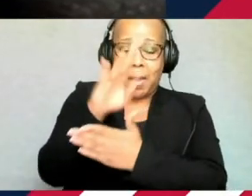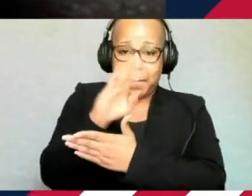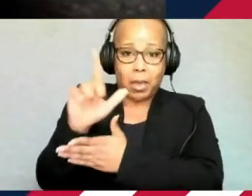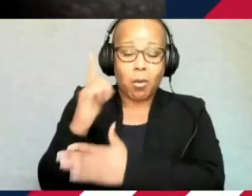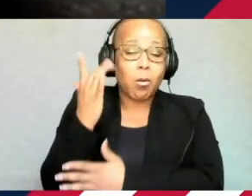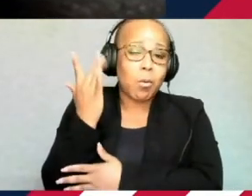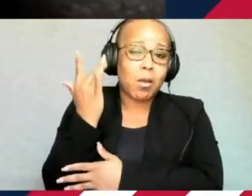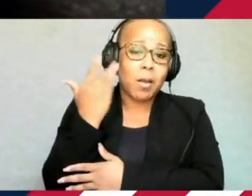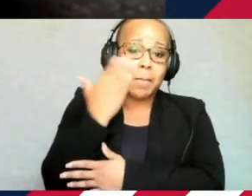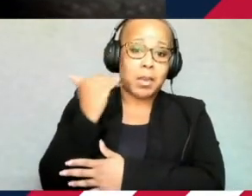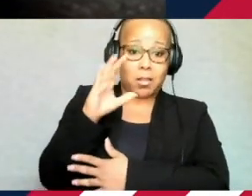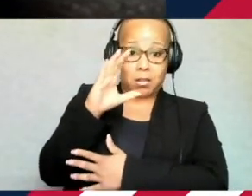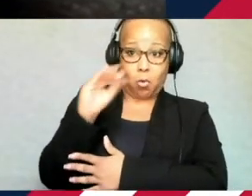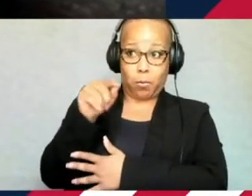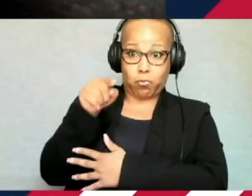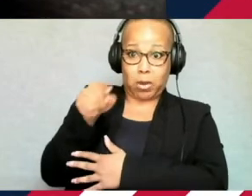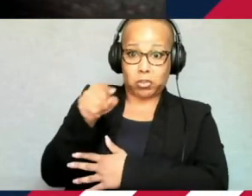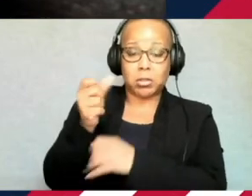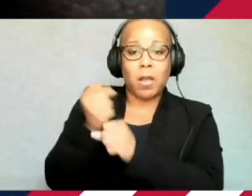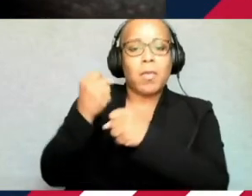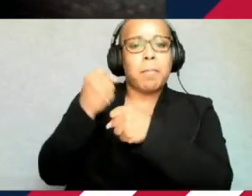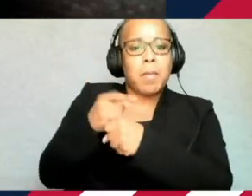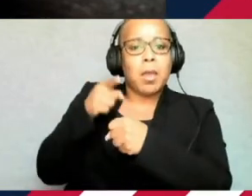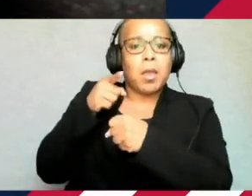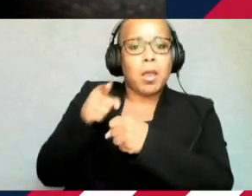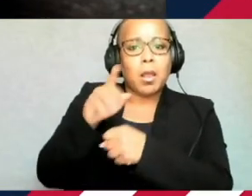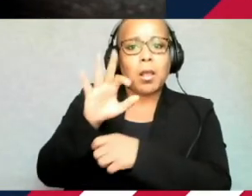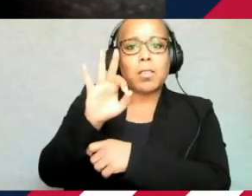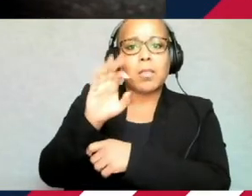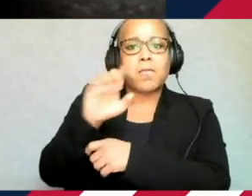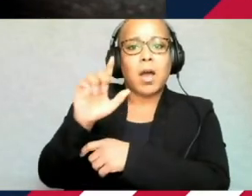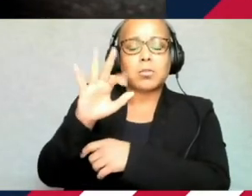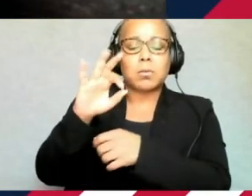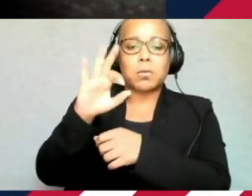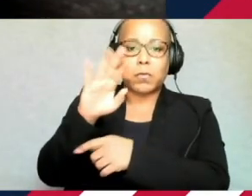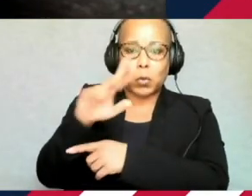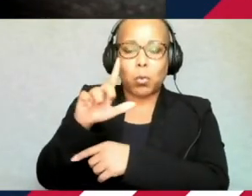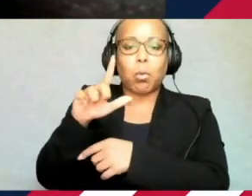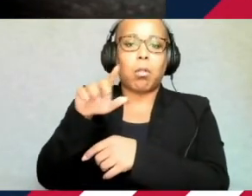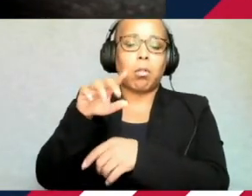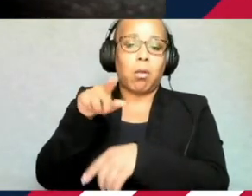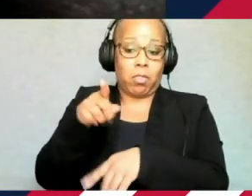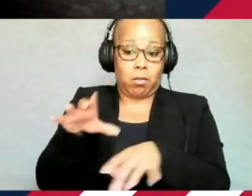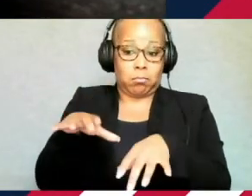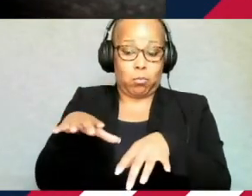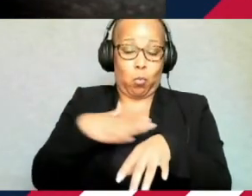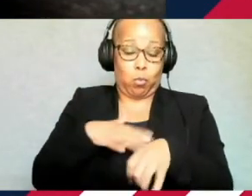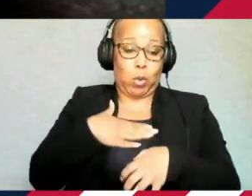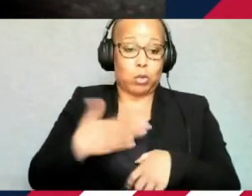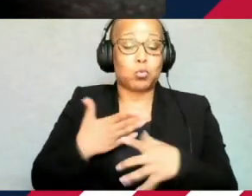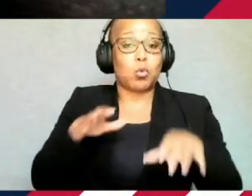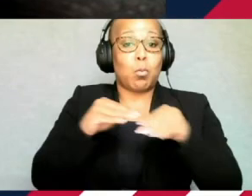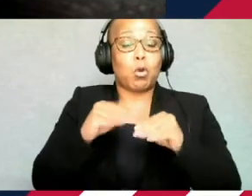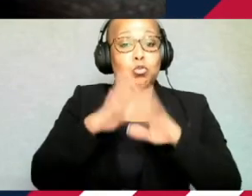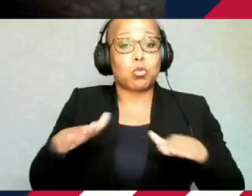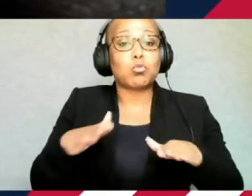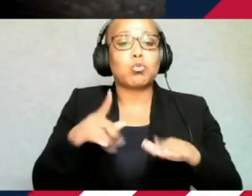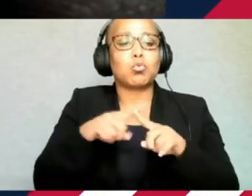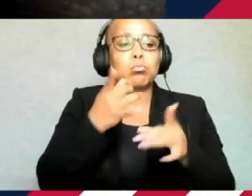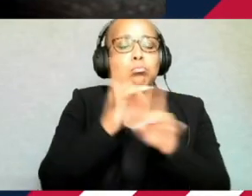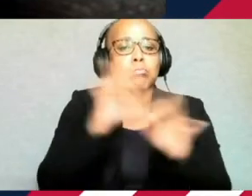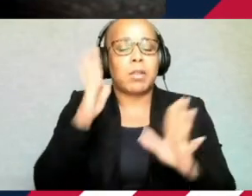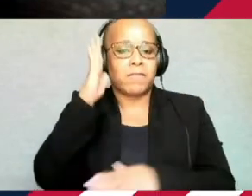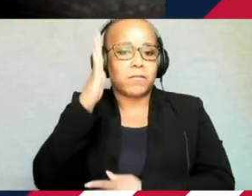Because corporations that make up the fossil fuel industry are willing to doom our children and grandchildren to a catastrophic